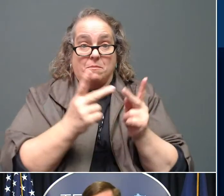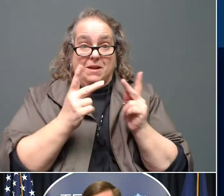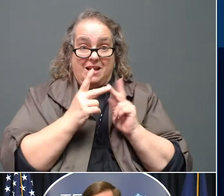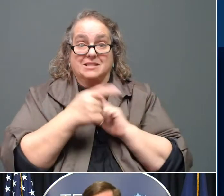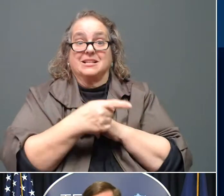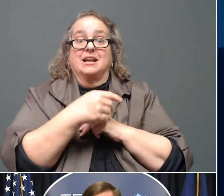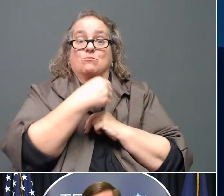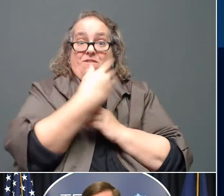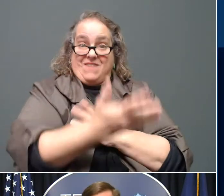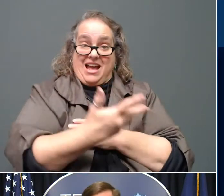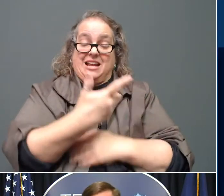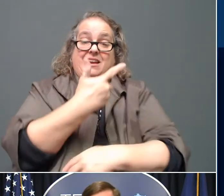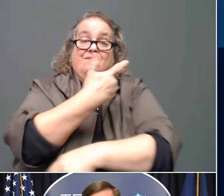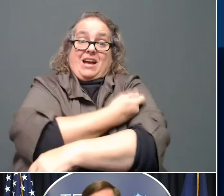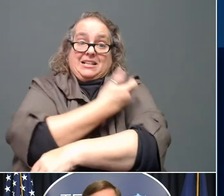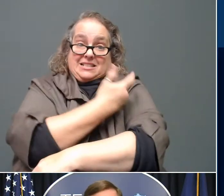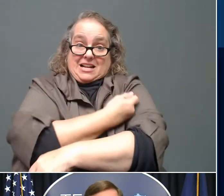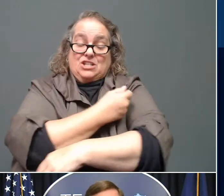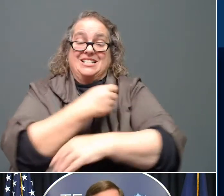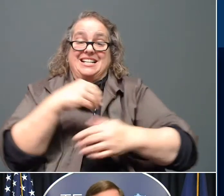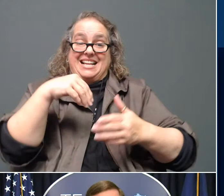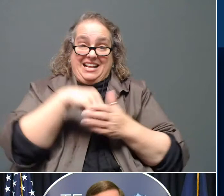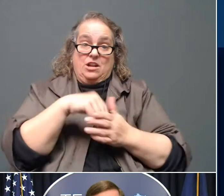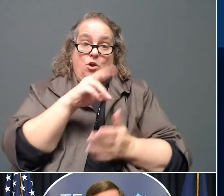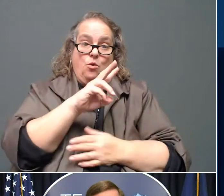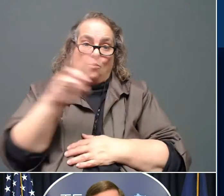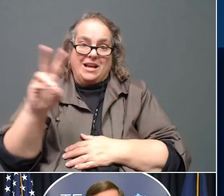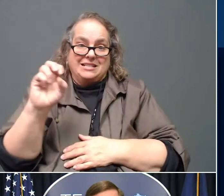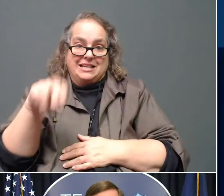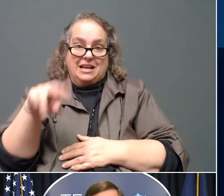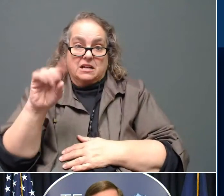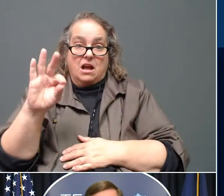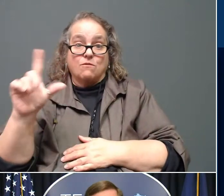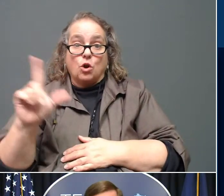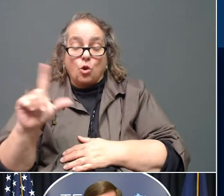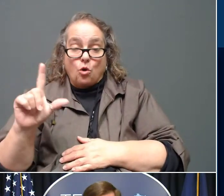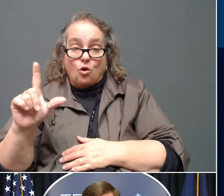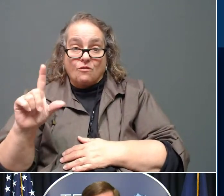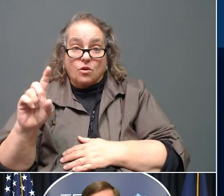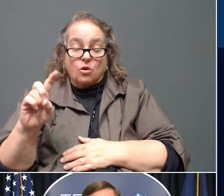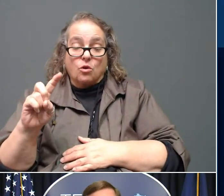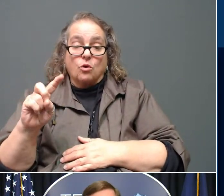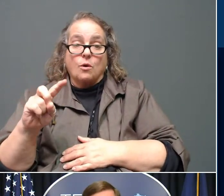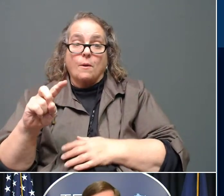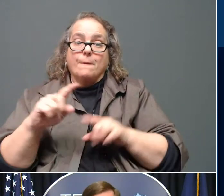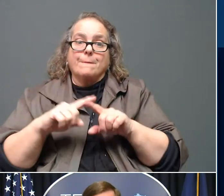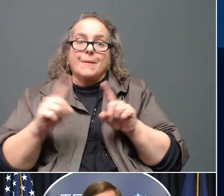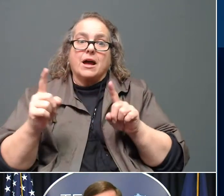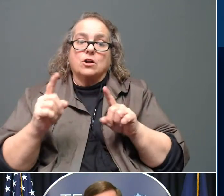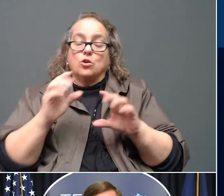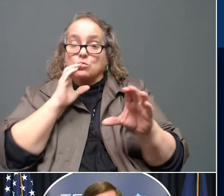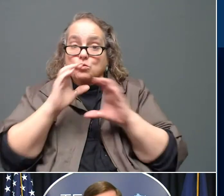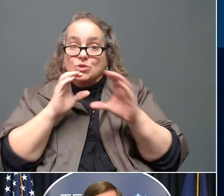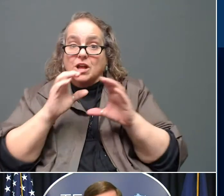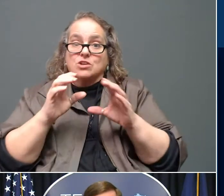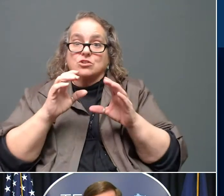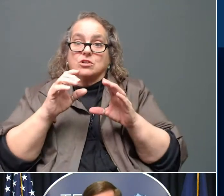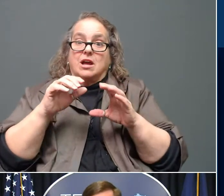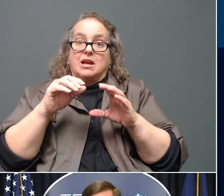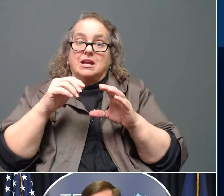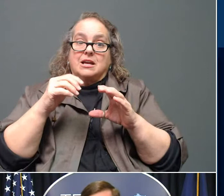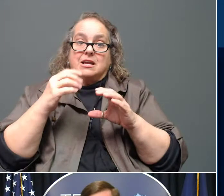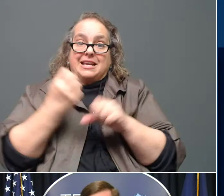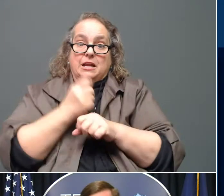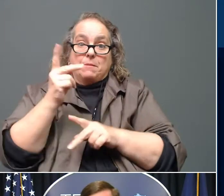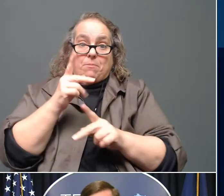vaccinations in the west end of Louisville, but communication of that probably hasn't